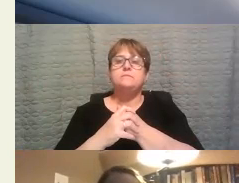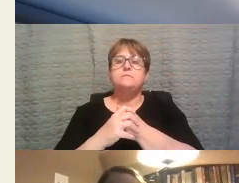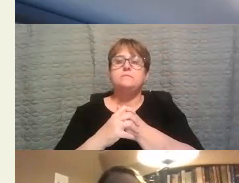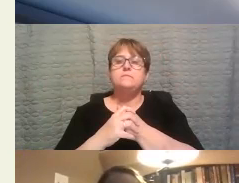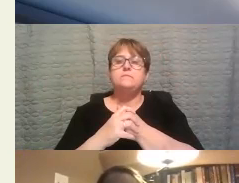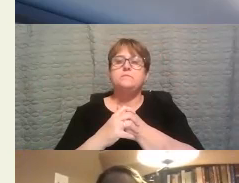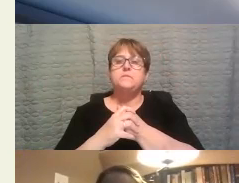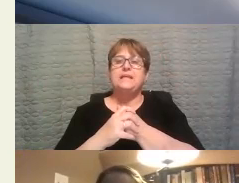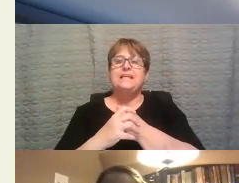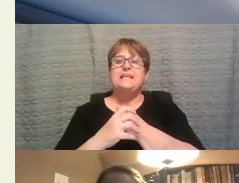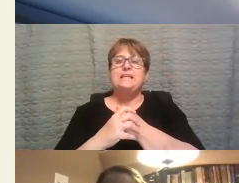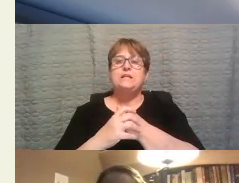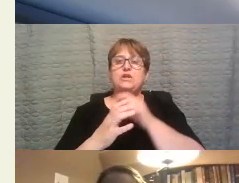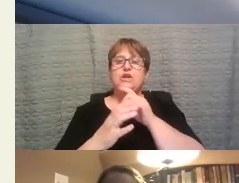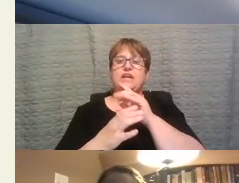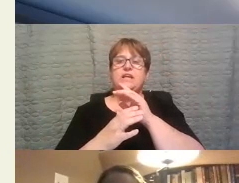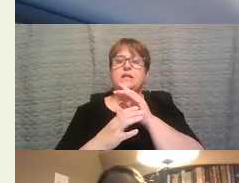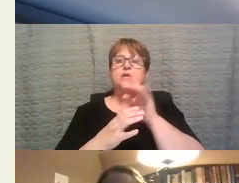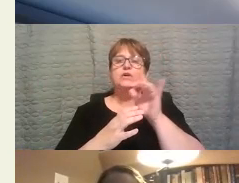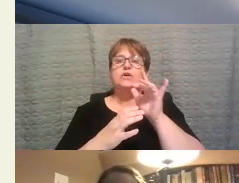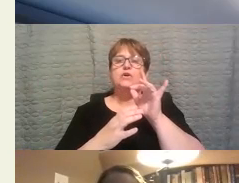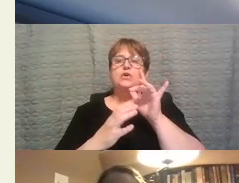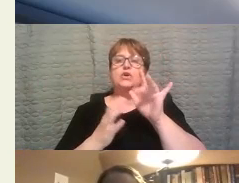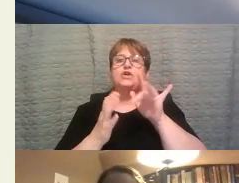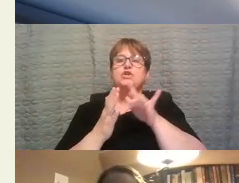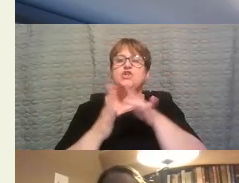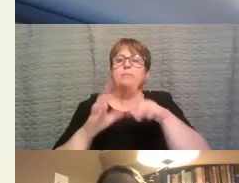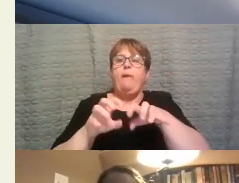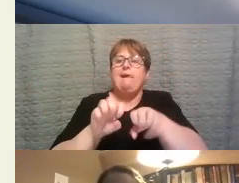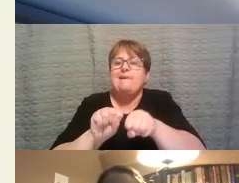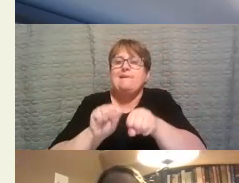She's in the middle of several intrauterine contractions.